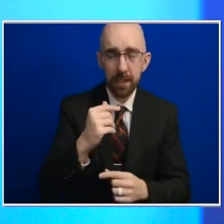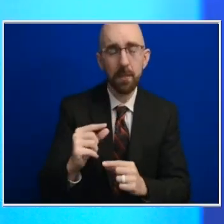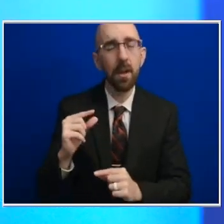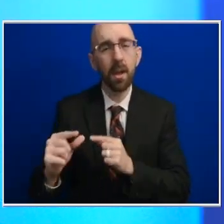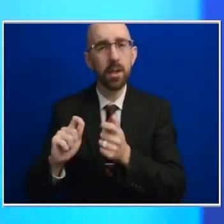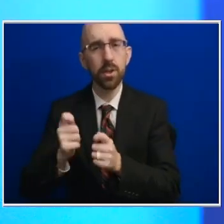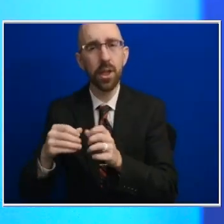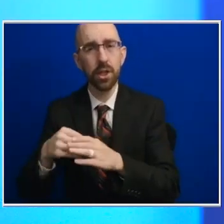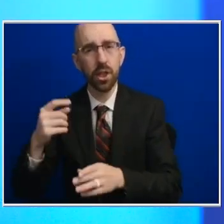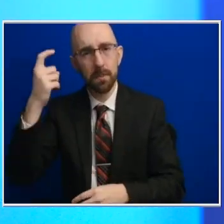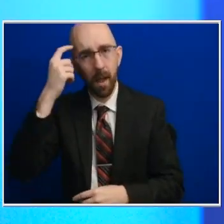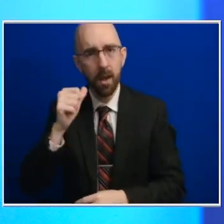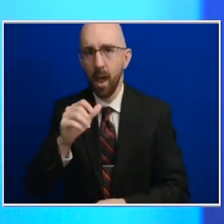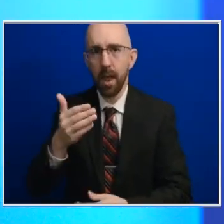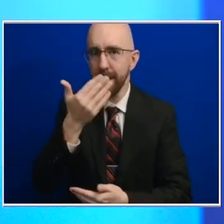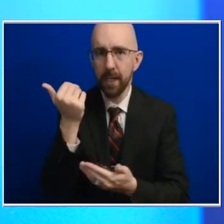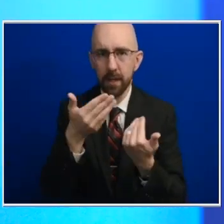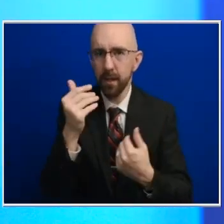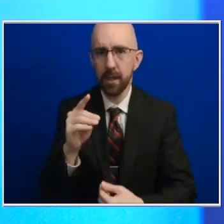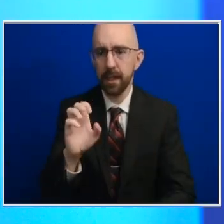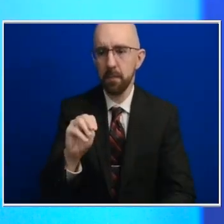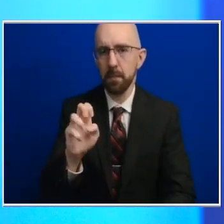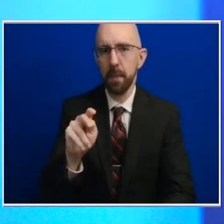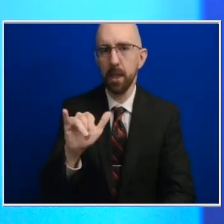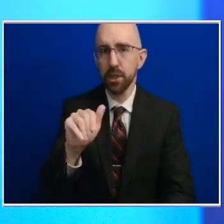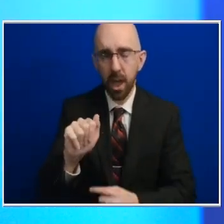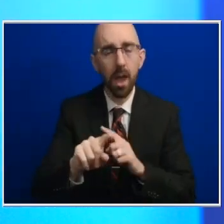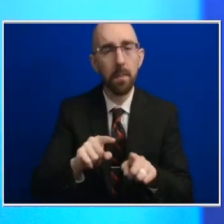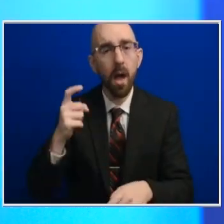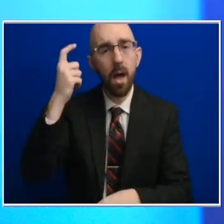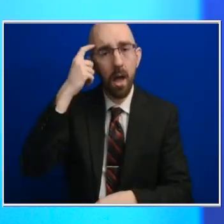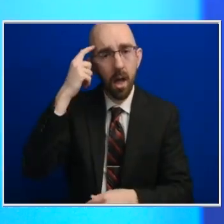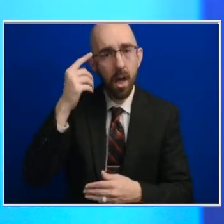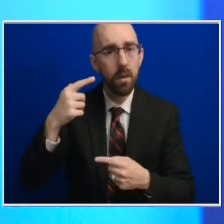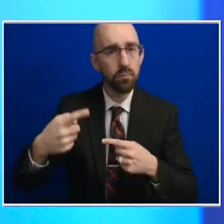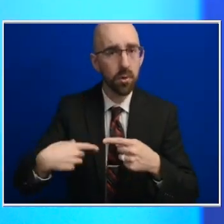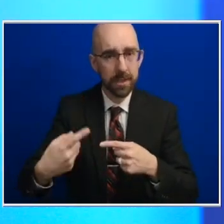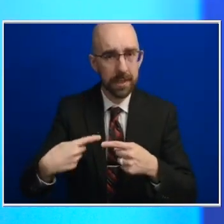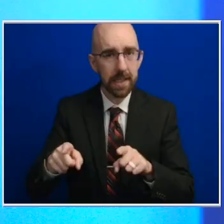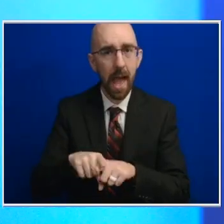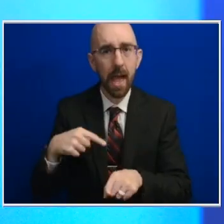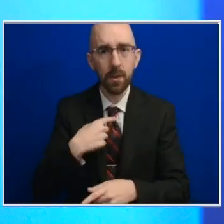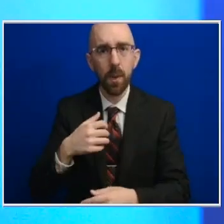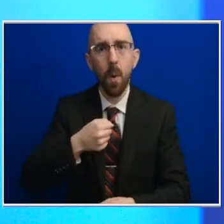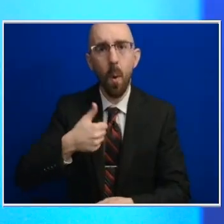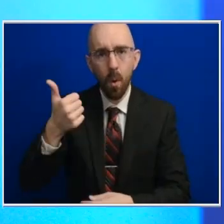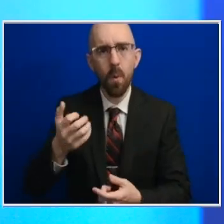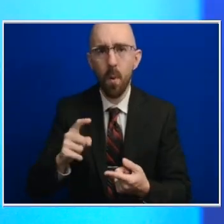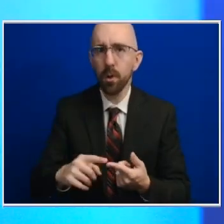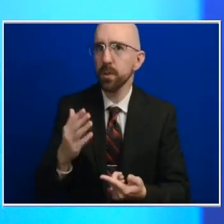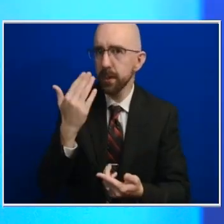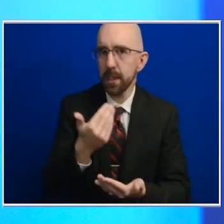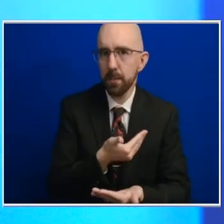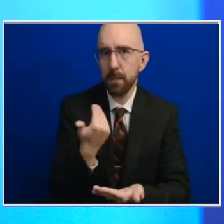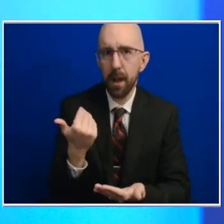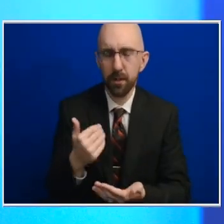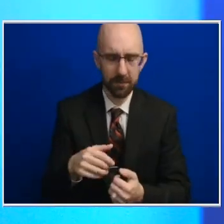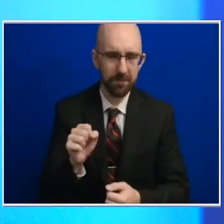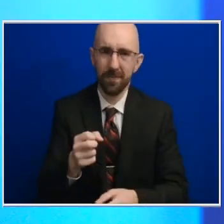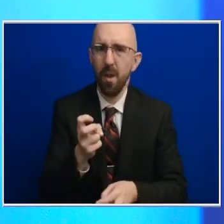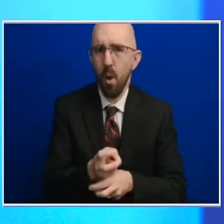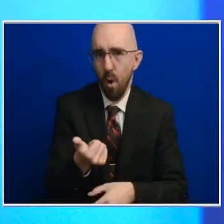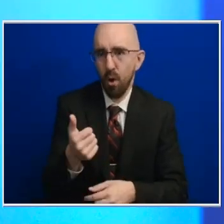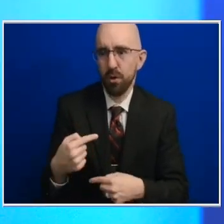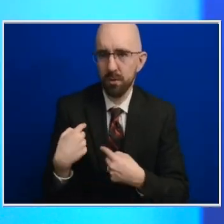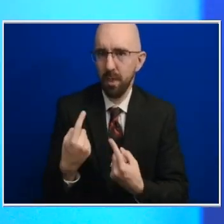dementia here, but our processing as we get older. We all want to get a better night's sleep. Yes, again, and it's harder to do. Sometimes